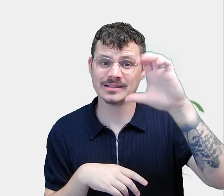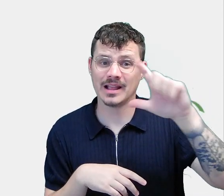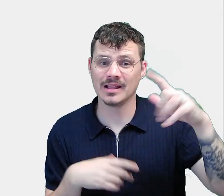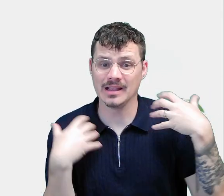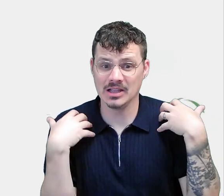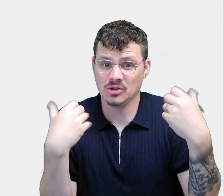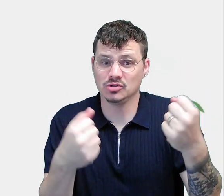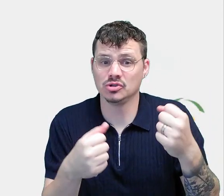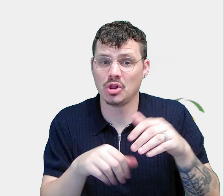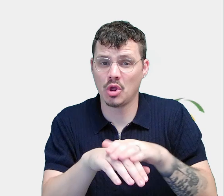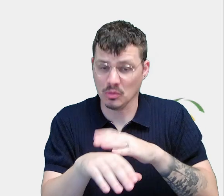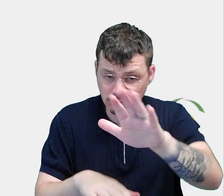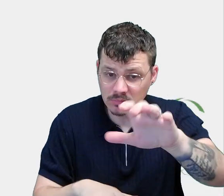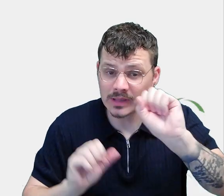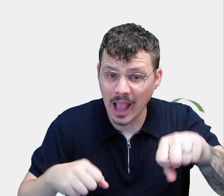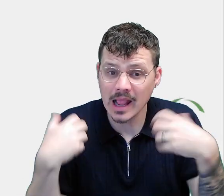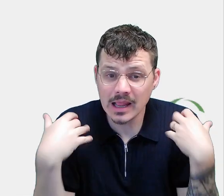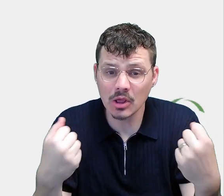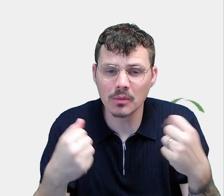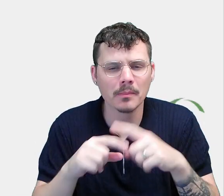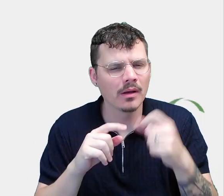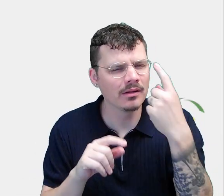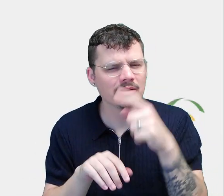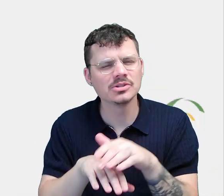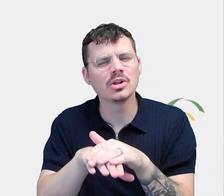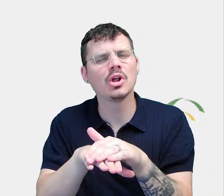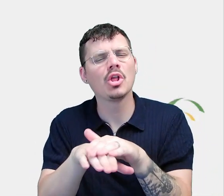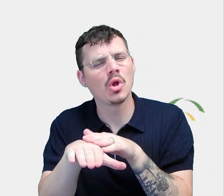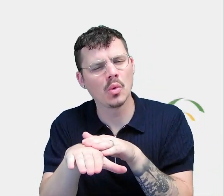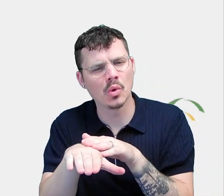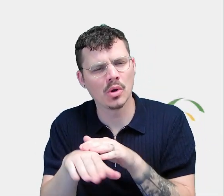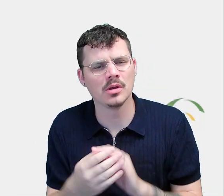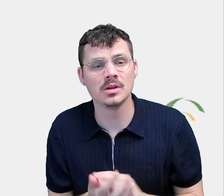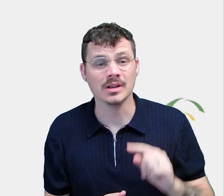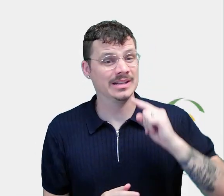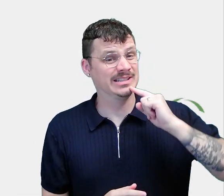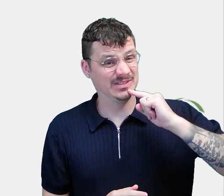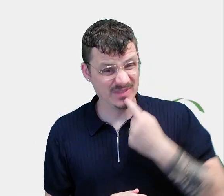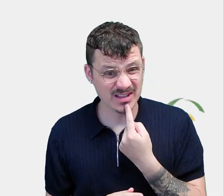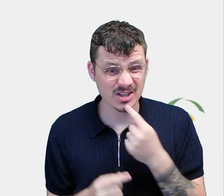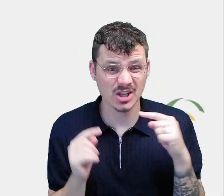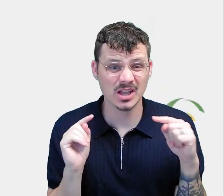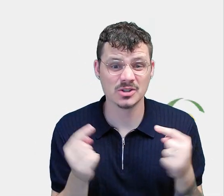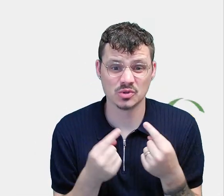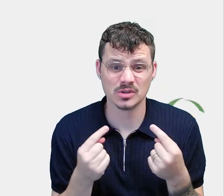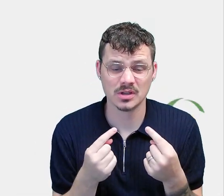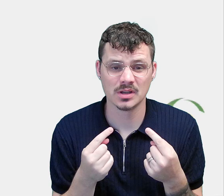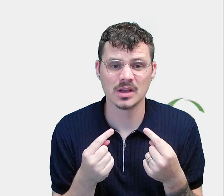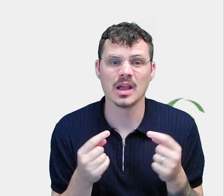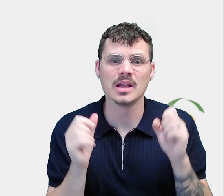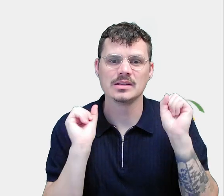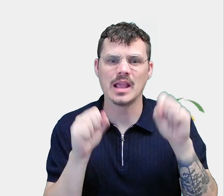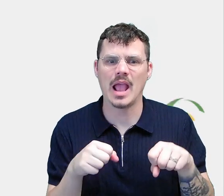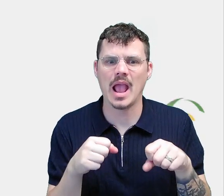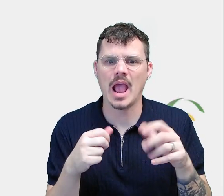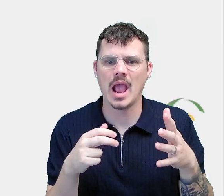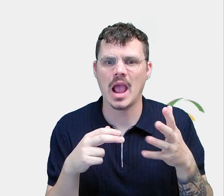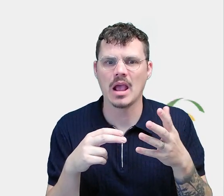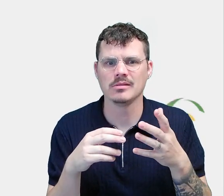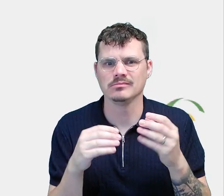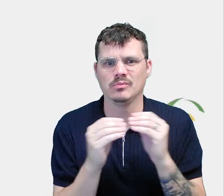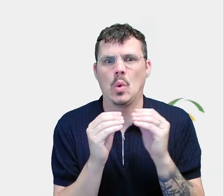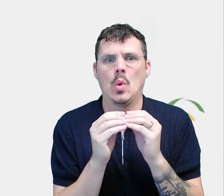They heal, but they heal slowly. Severe injuries can compound the injury to the